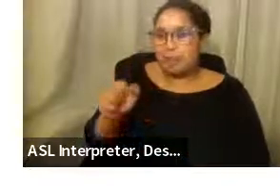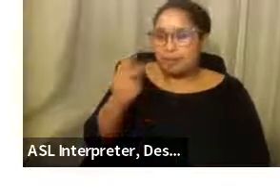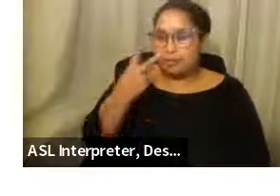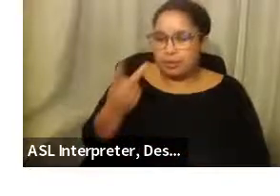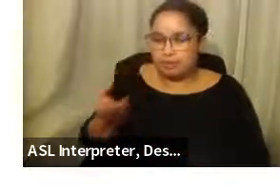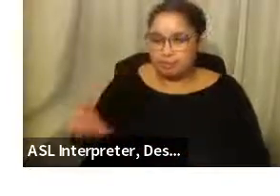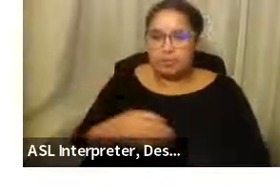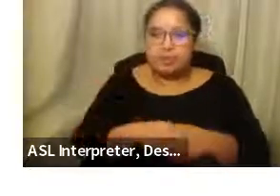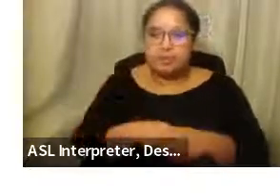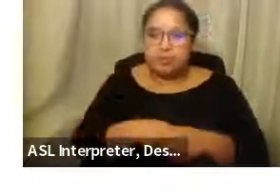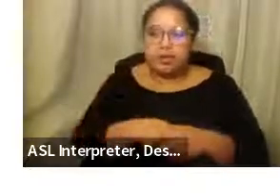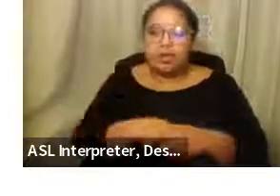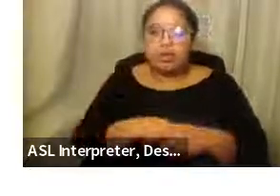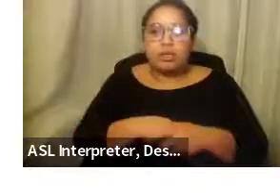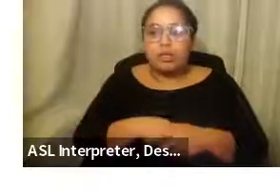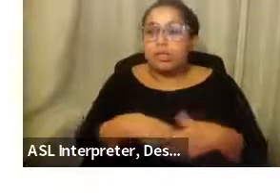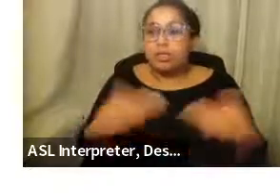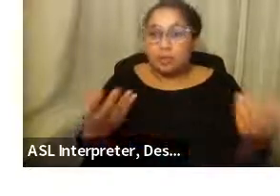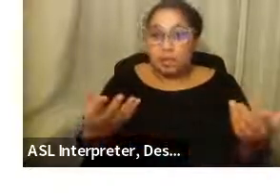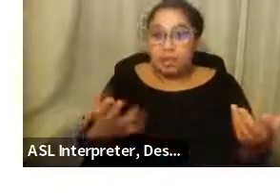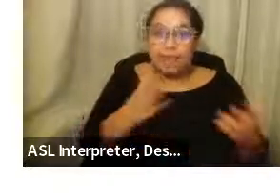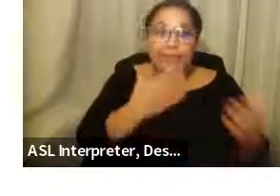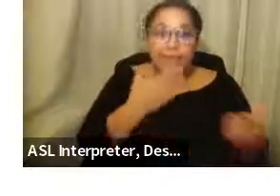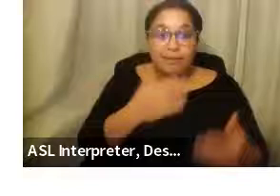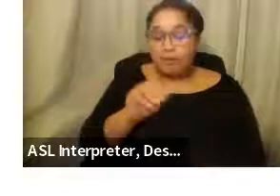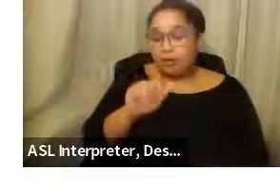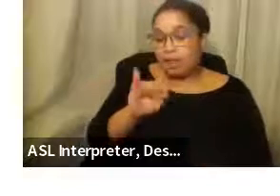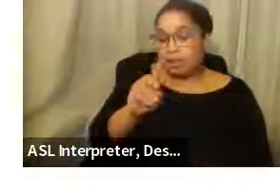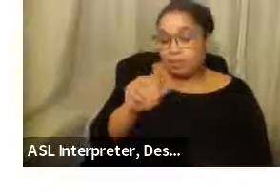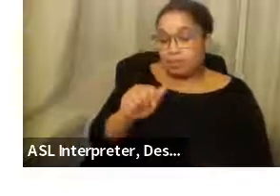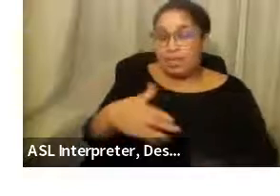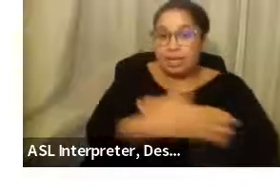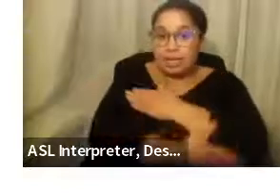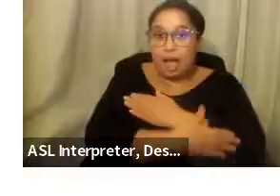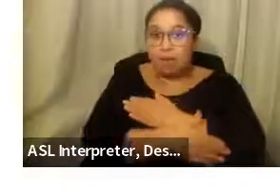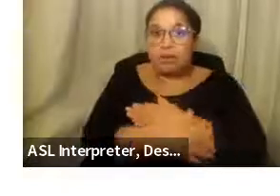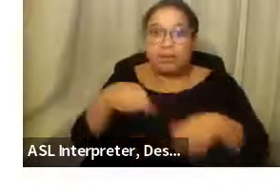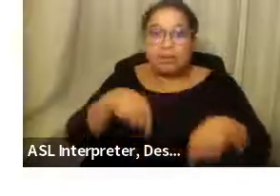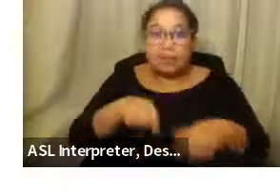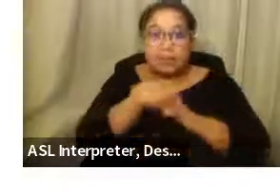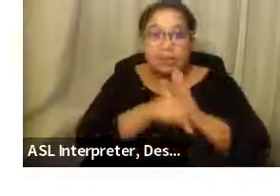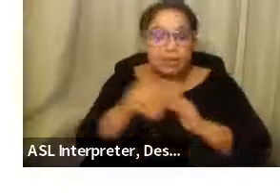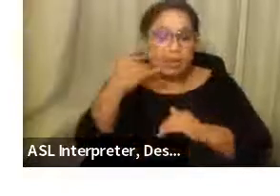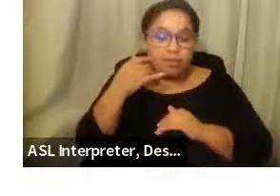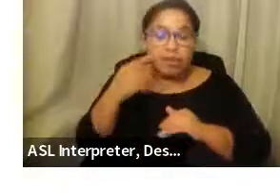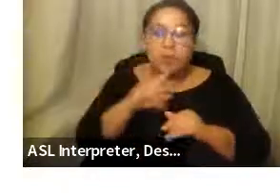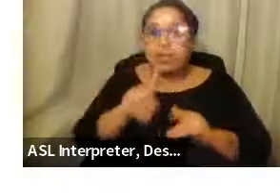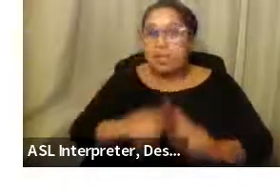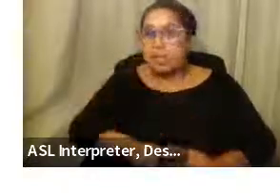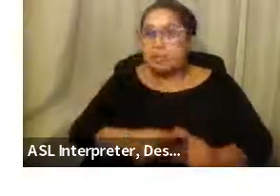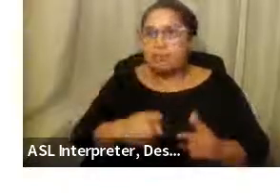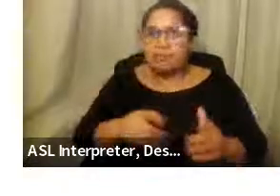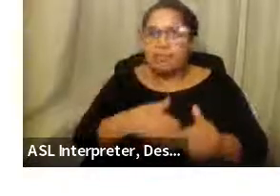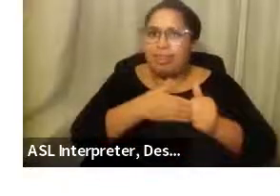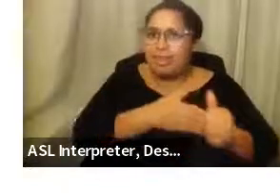That makes sense. And we do, thankfully, Alameda County in the state of California has been a pioneer with medications